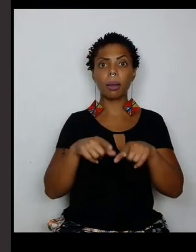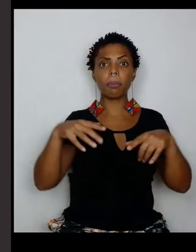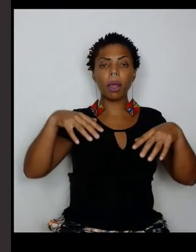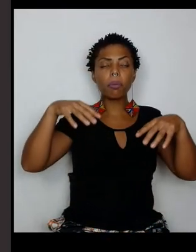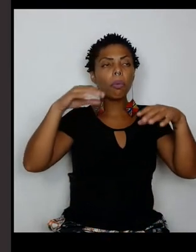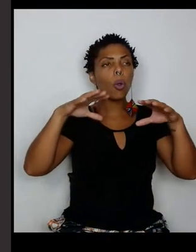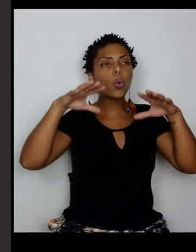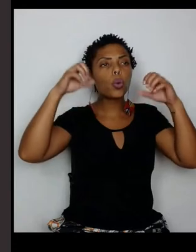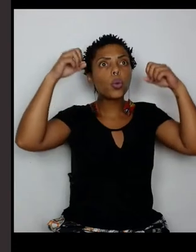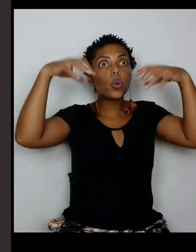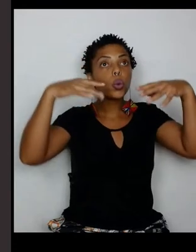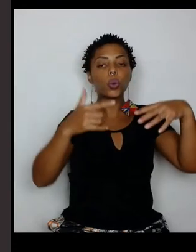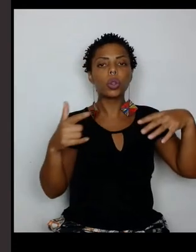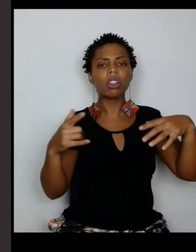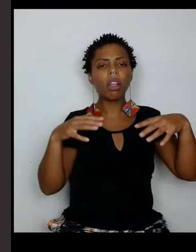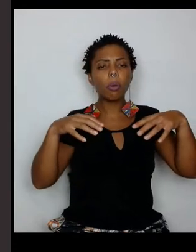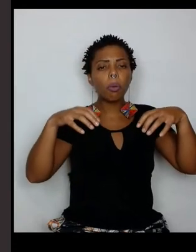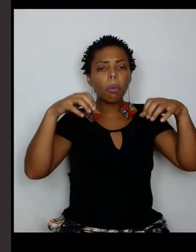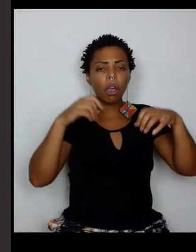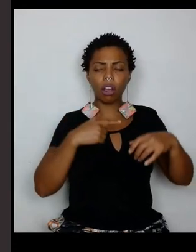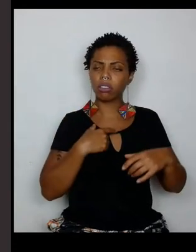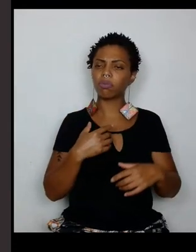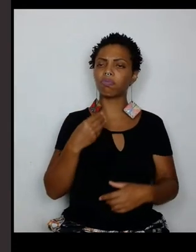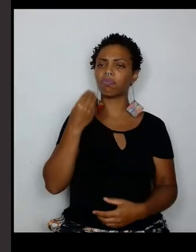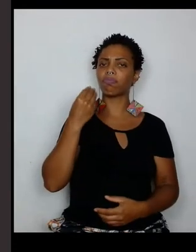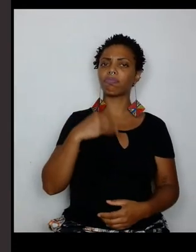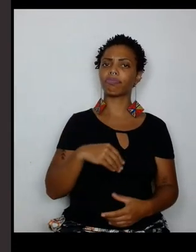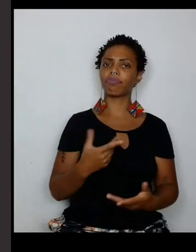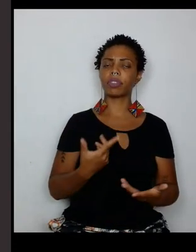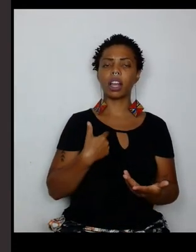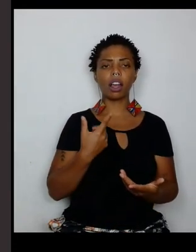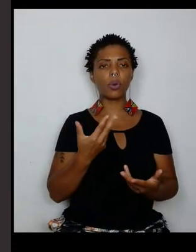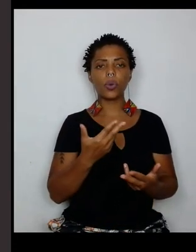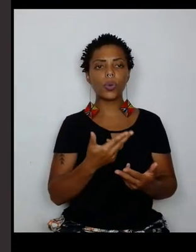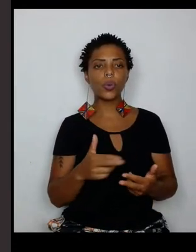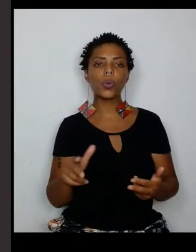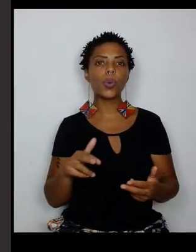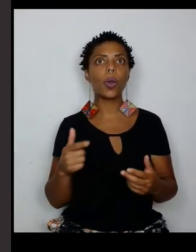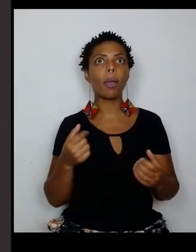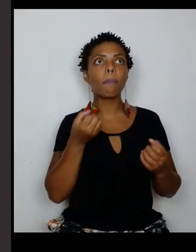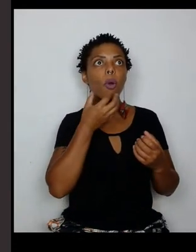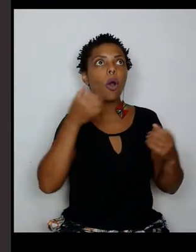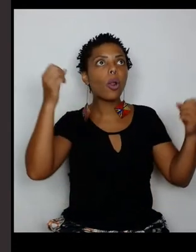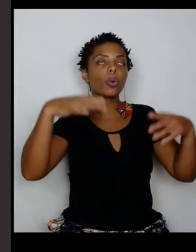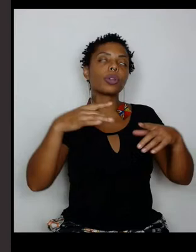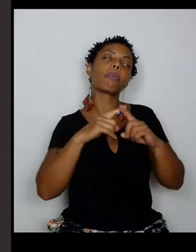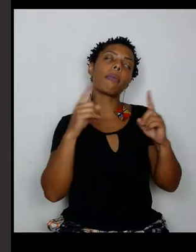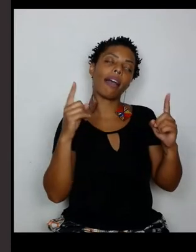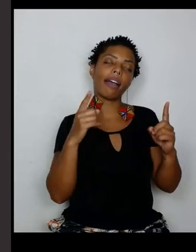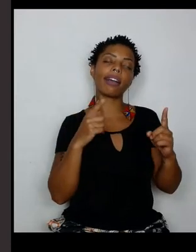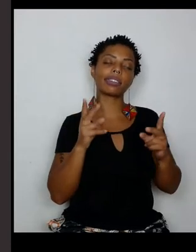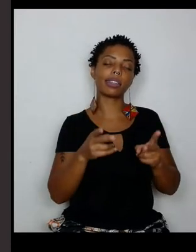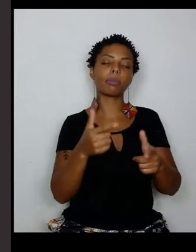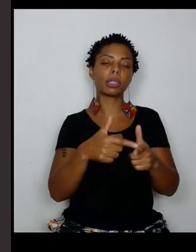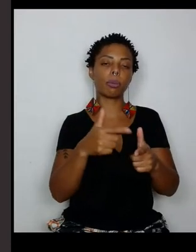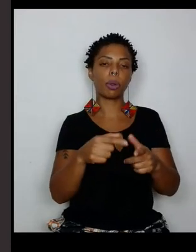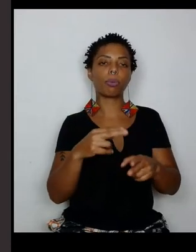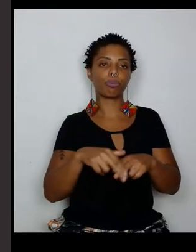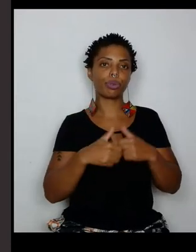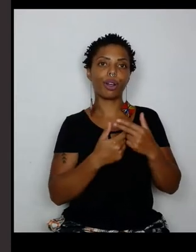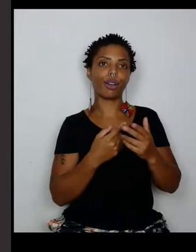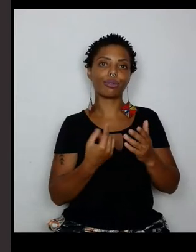expected a frequent issue for students used to seeing artworks projected in slideshows in addition next slide